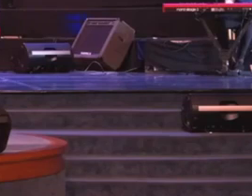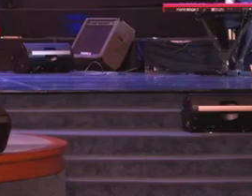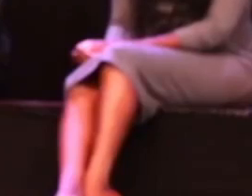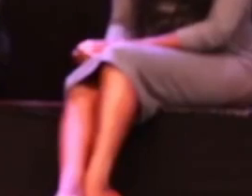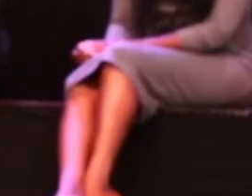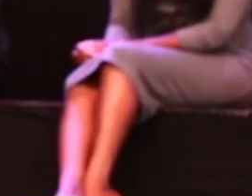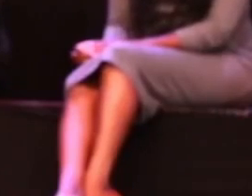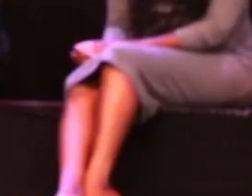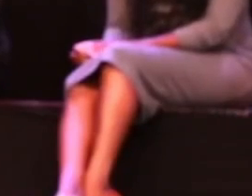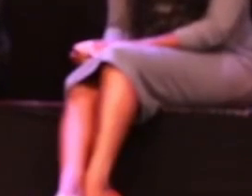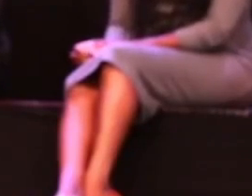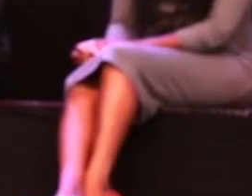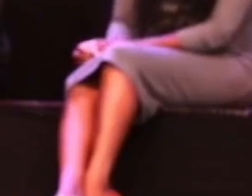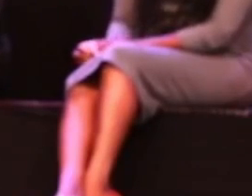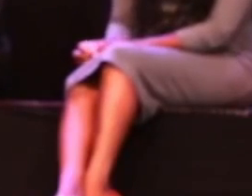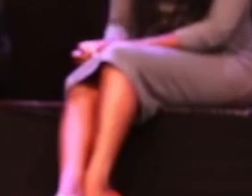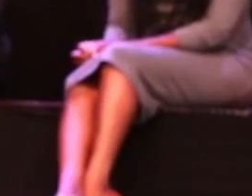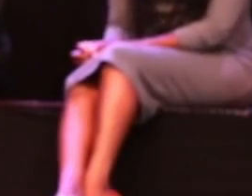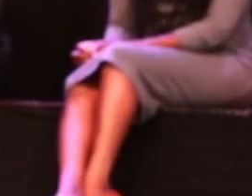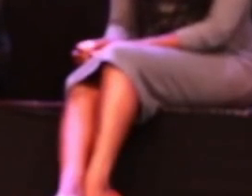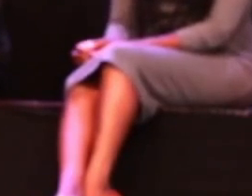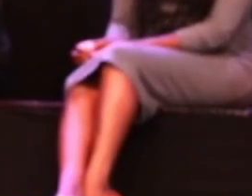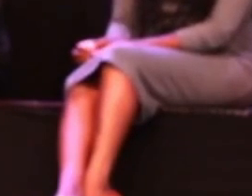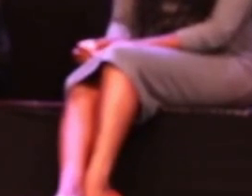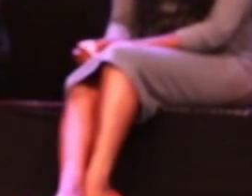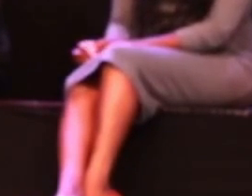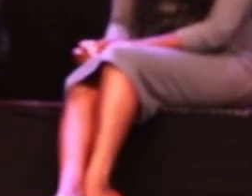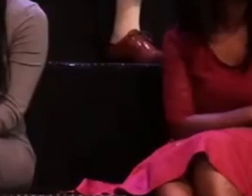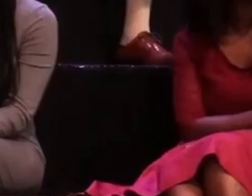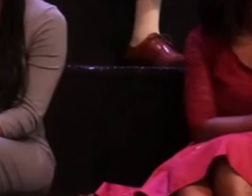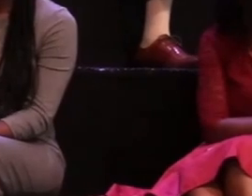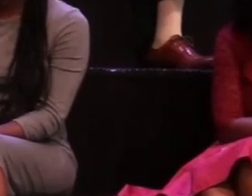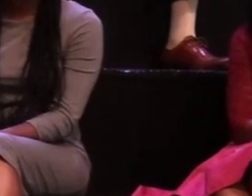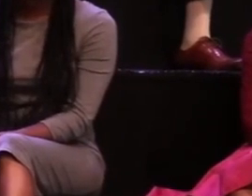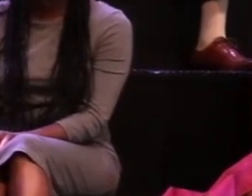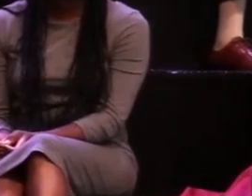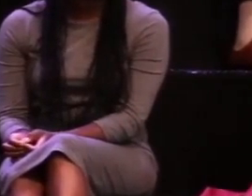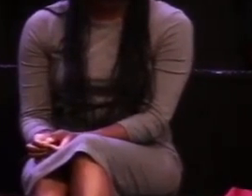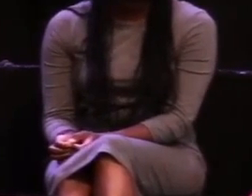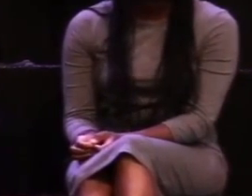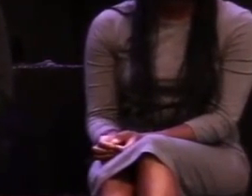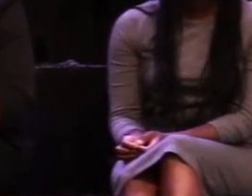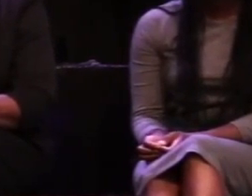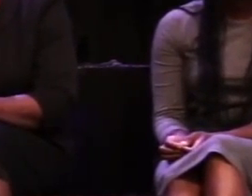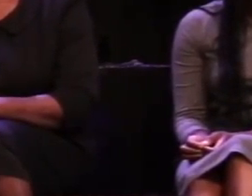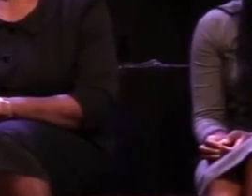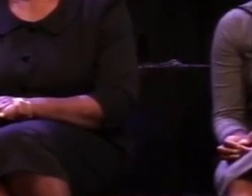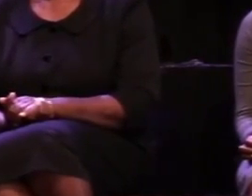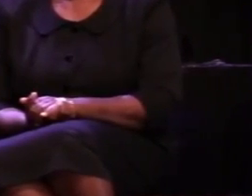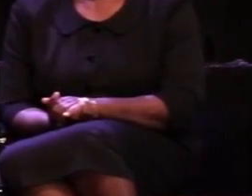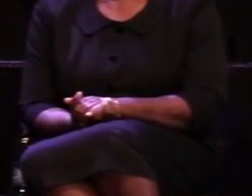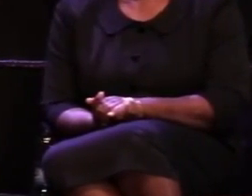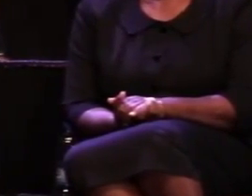Though they are slighting him, still he is waiting, waiting the